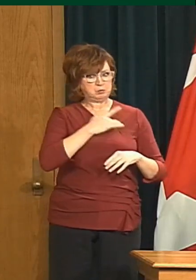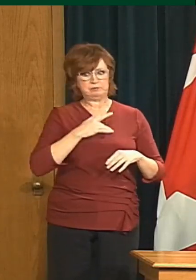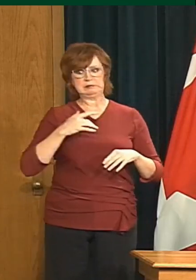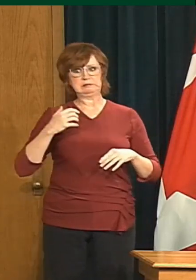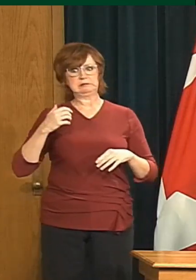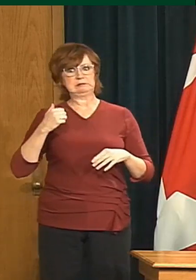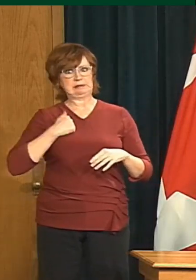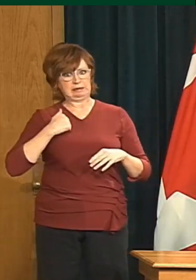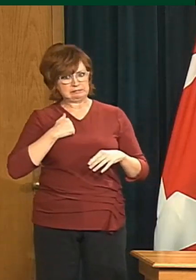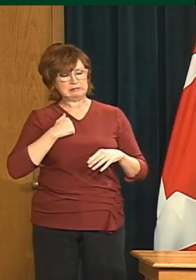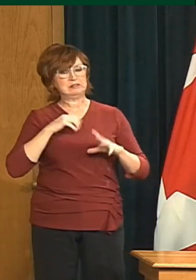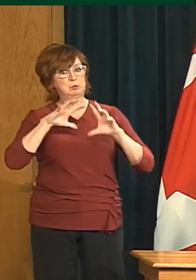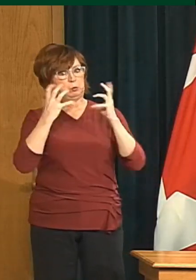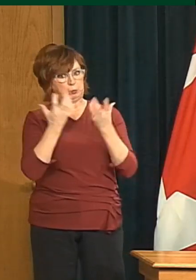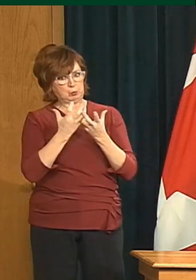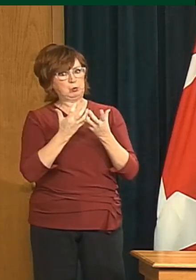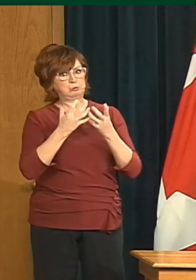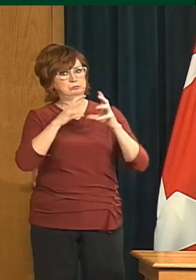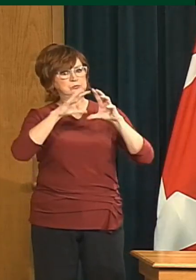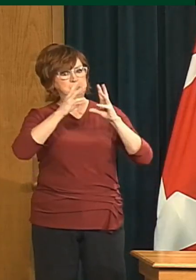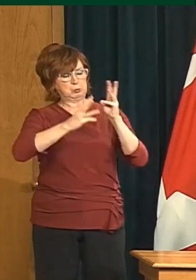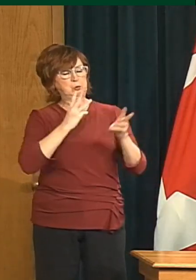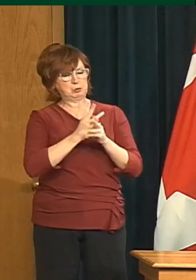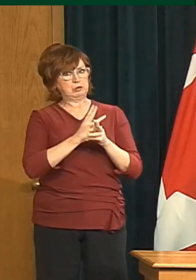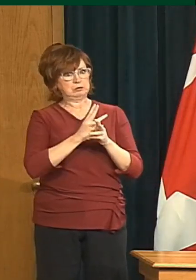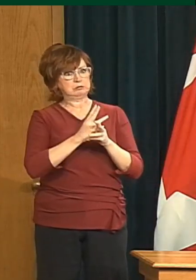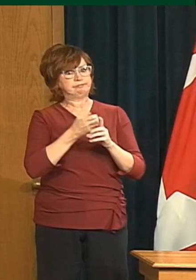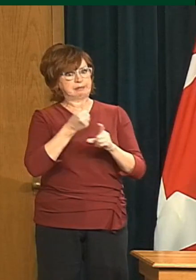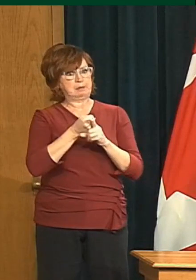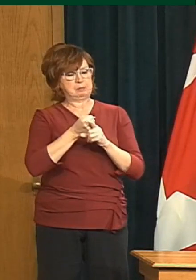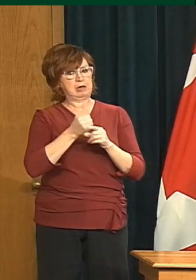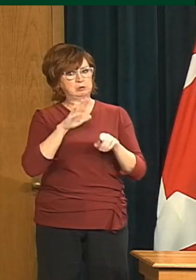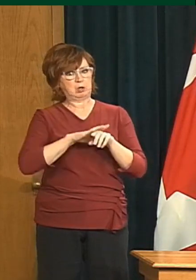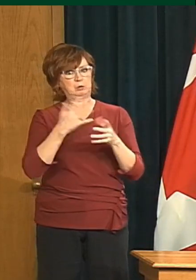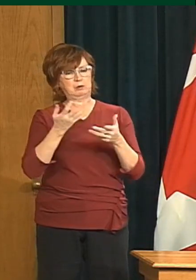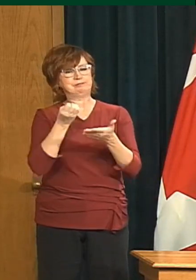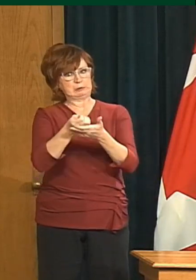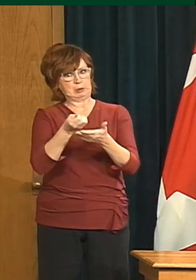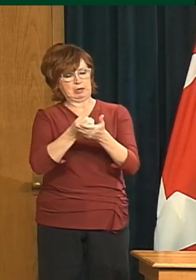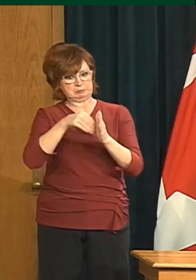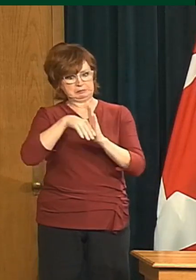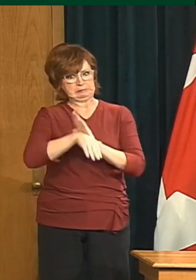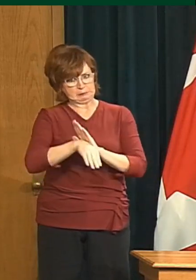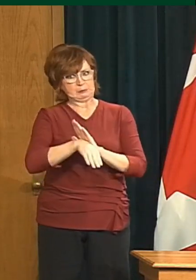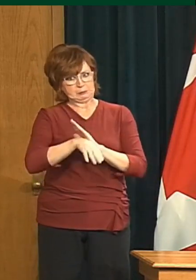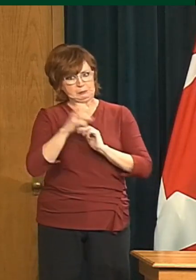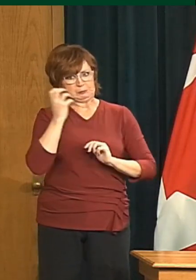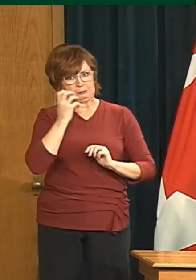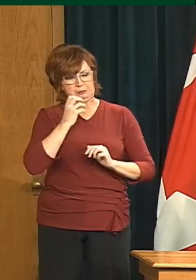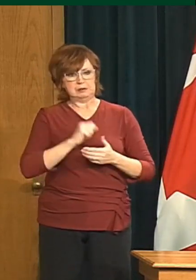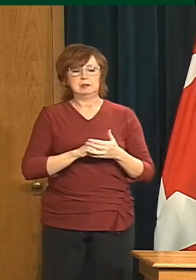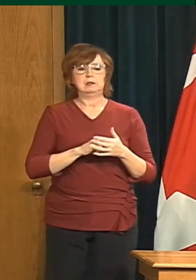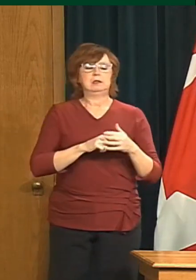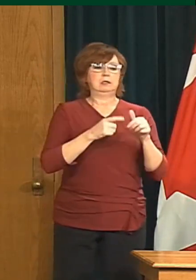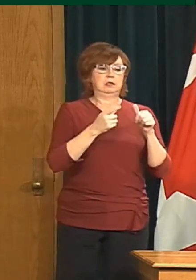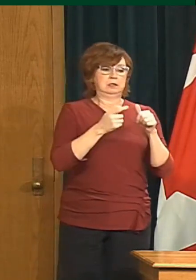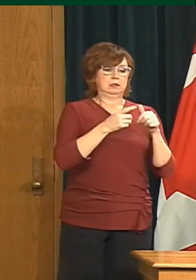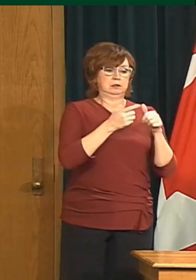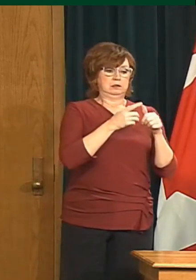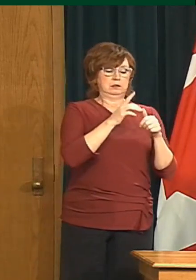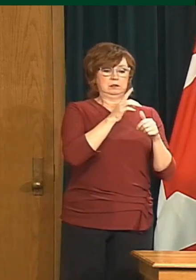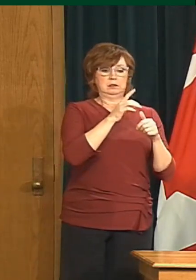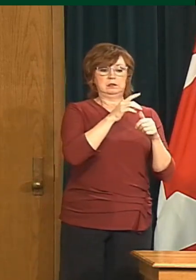these scenarios in just a couple of minutes. But before she does, I will quickly go through today's case numbers, and then I will